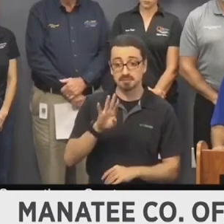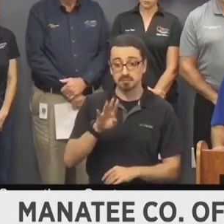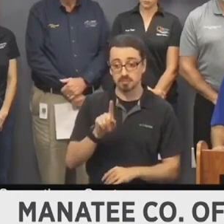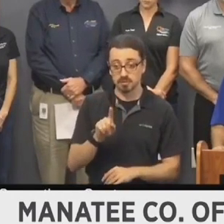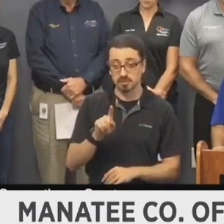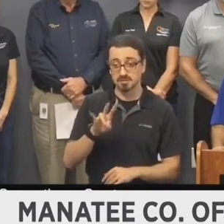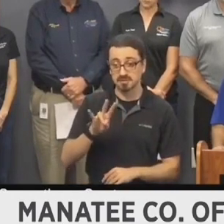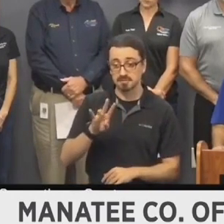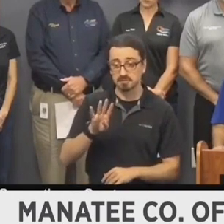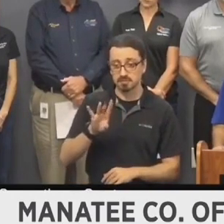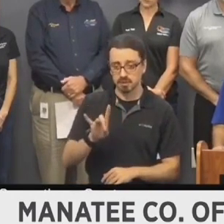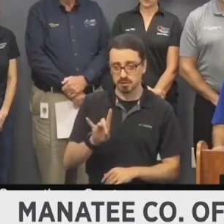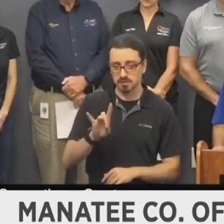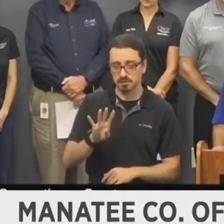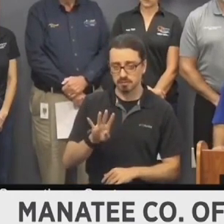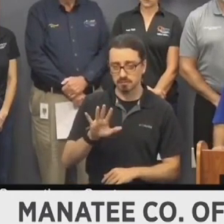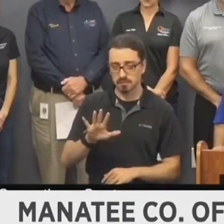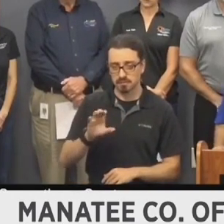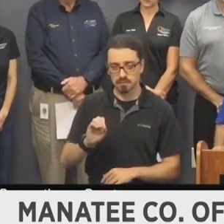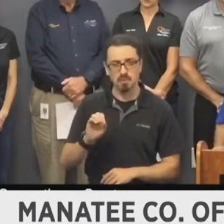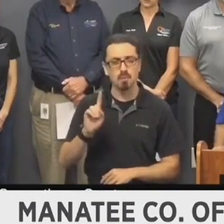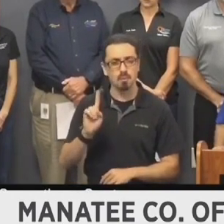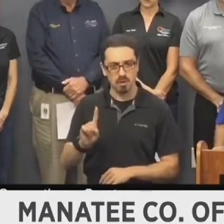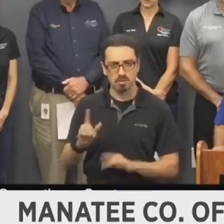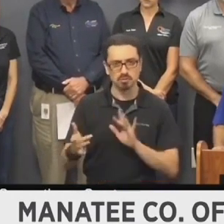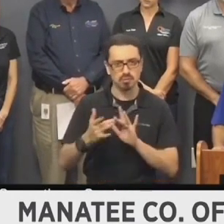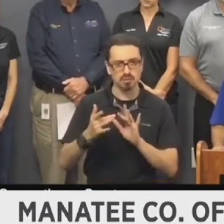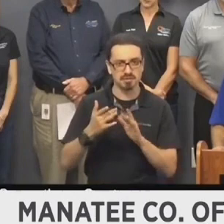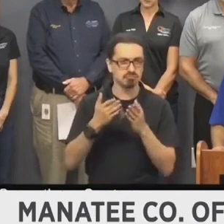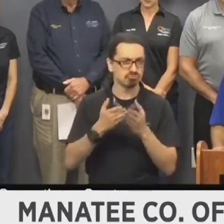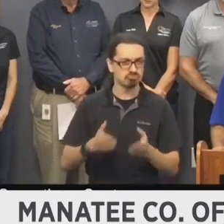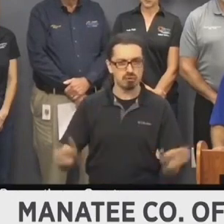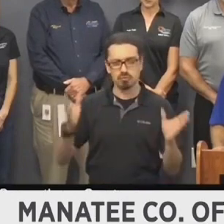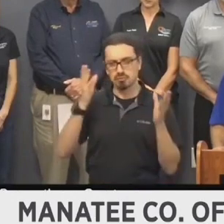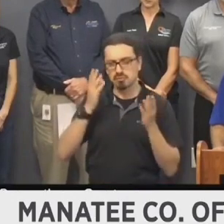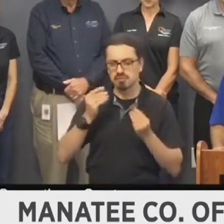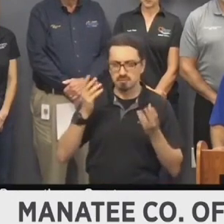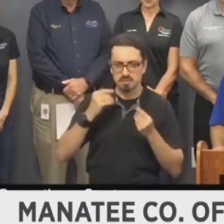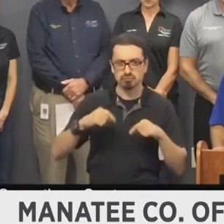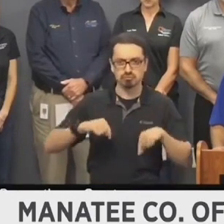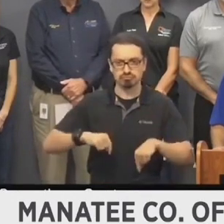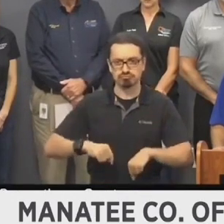941-748-4501 if you need that. So far, 311 operators have helped over